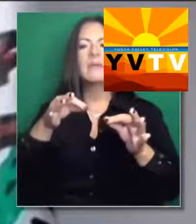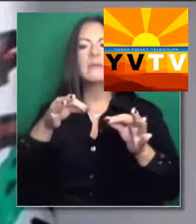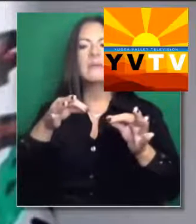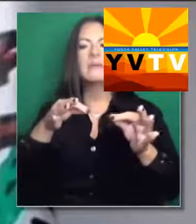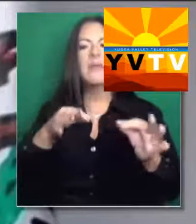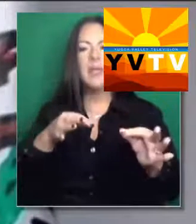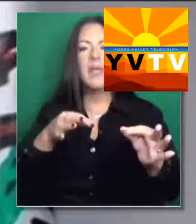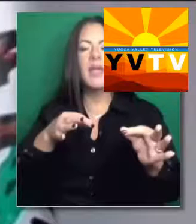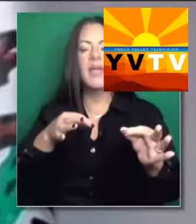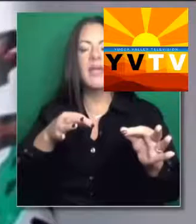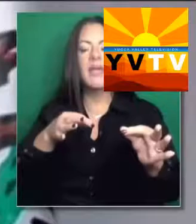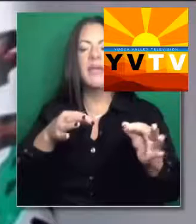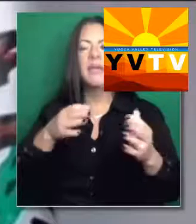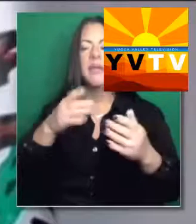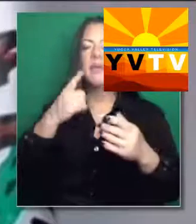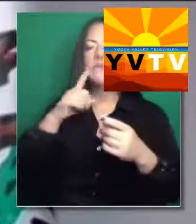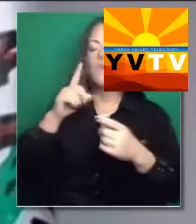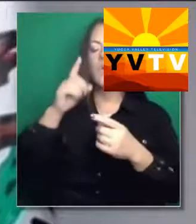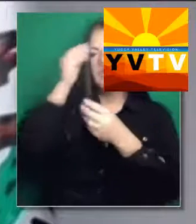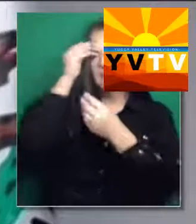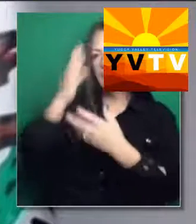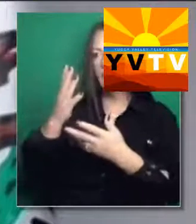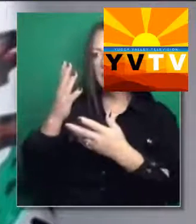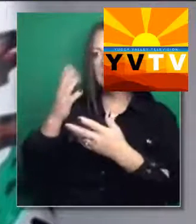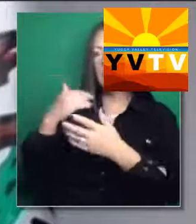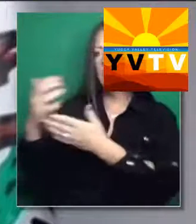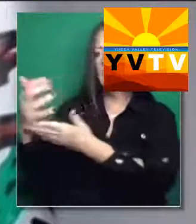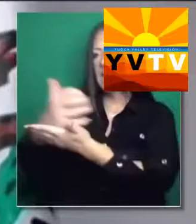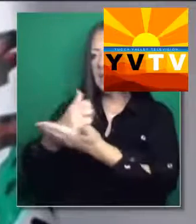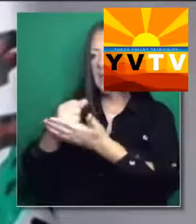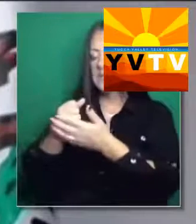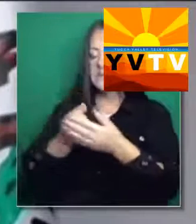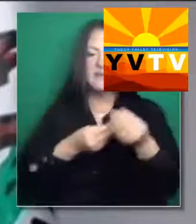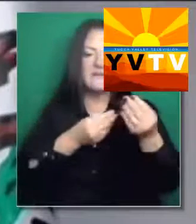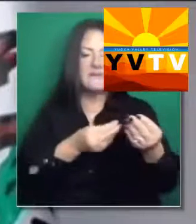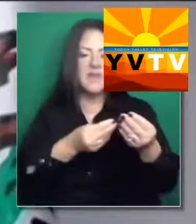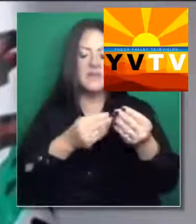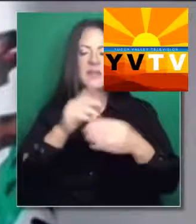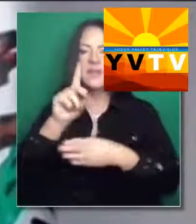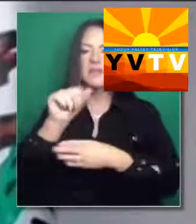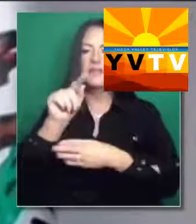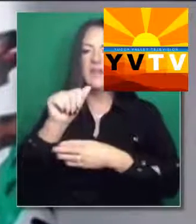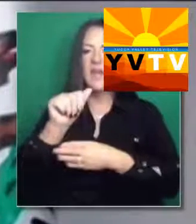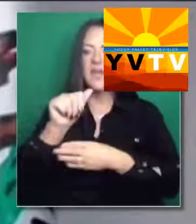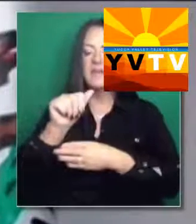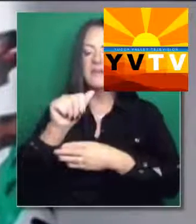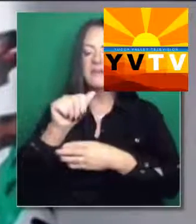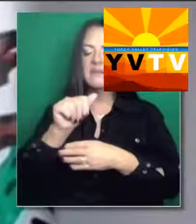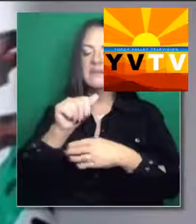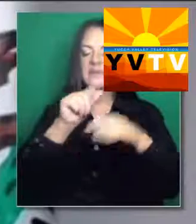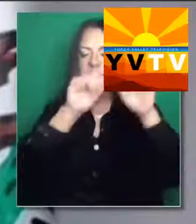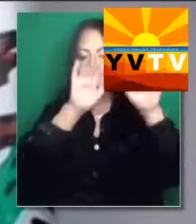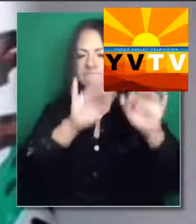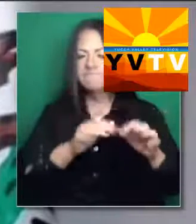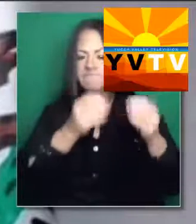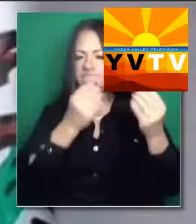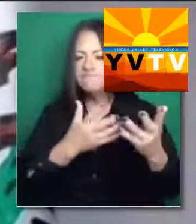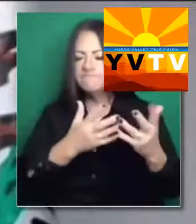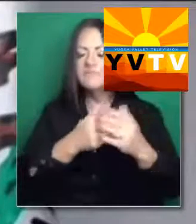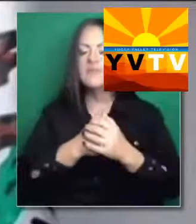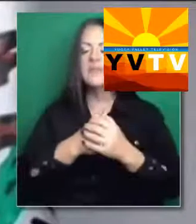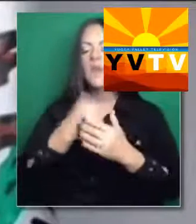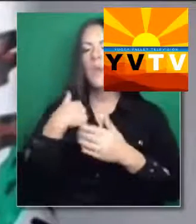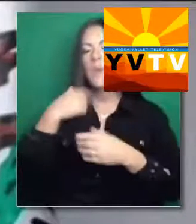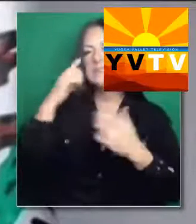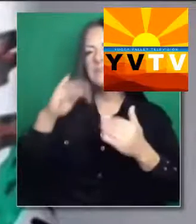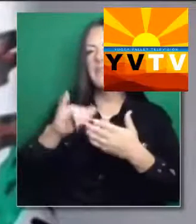the larger state database that tracks all of the vaccinations. So we expect that there's going to be an uptick. That might